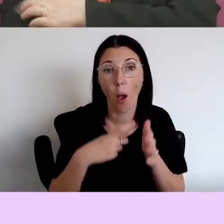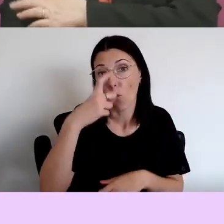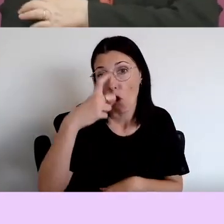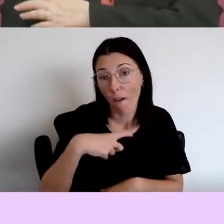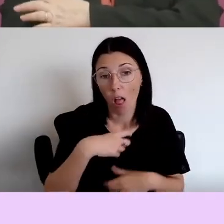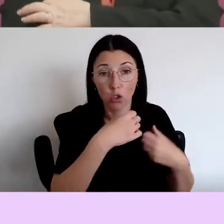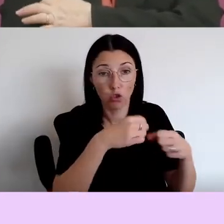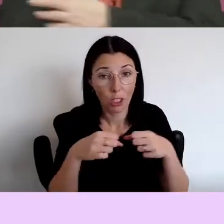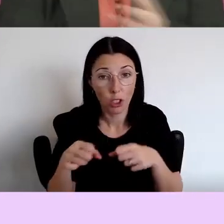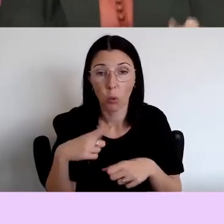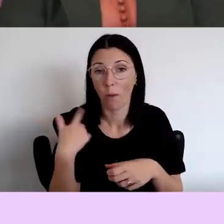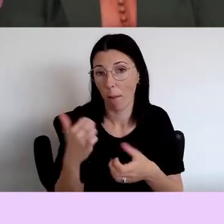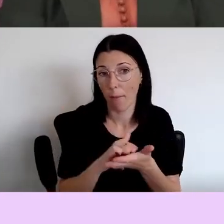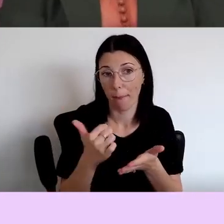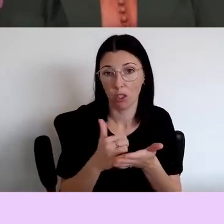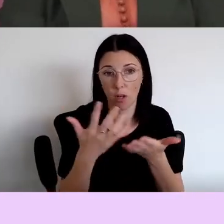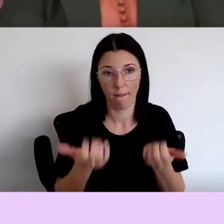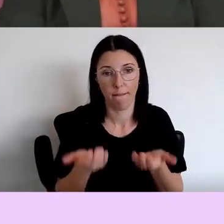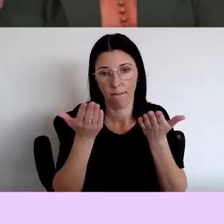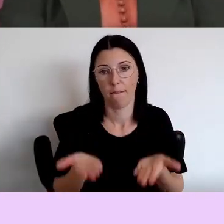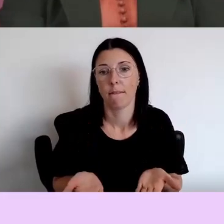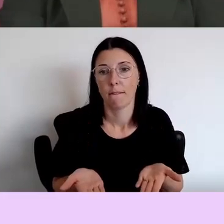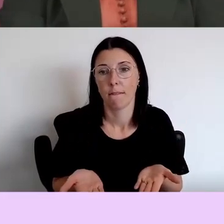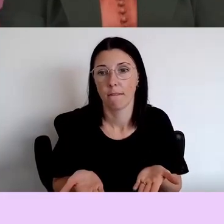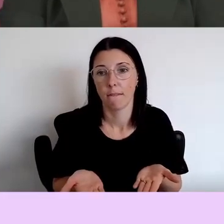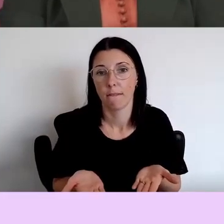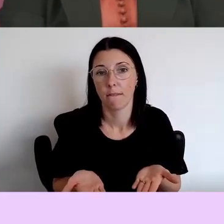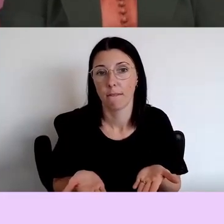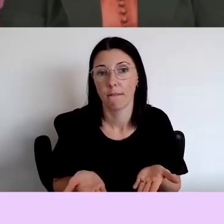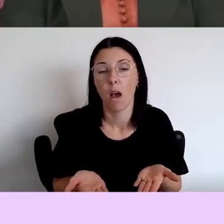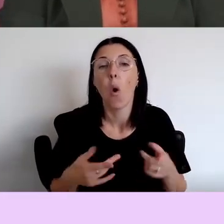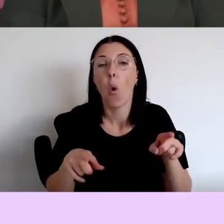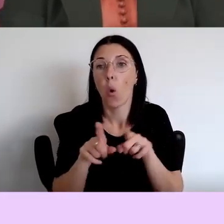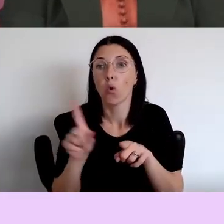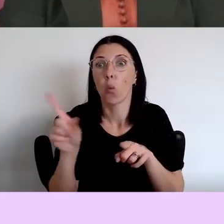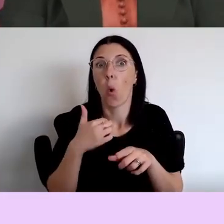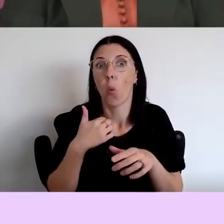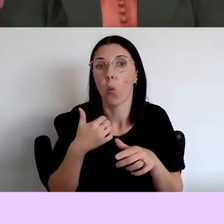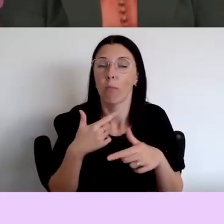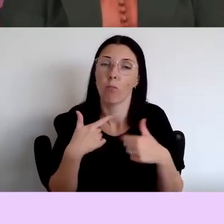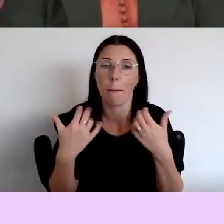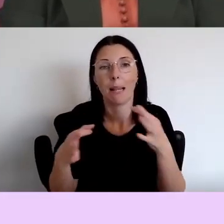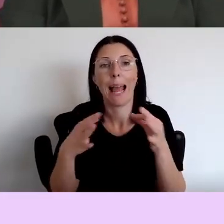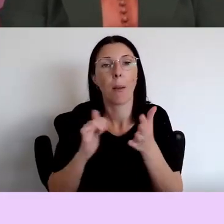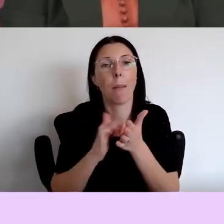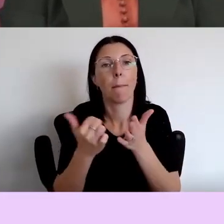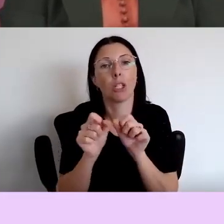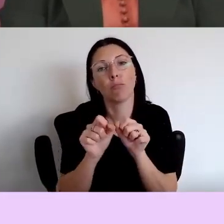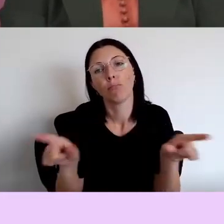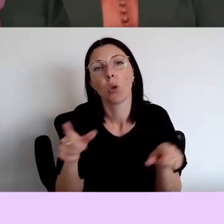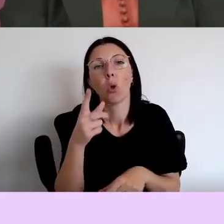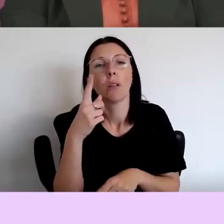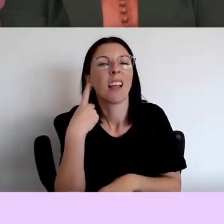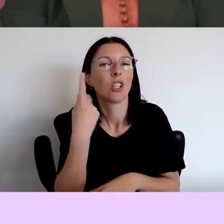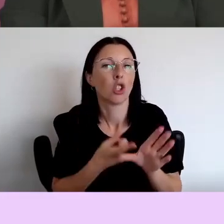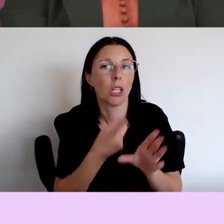are set out here, and the ones that we plan to publish in 2025. The majority of the data